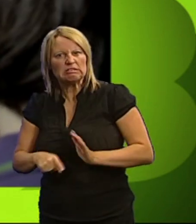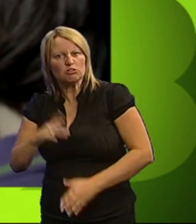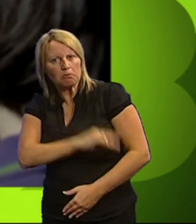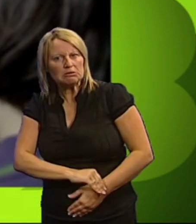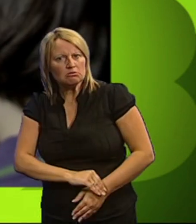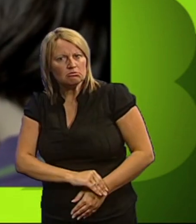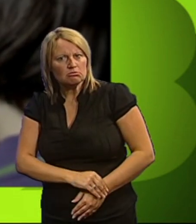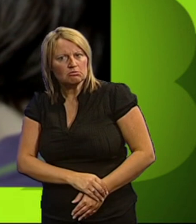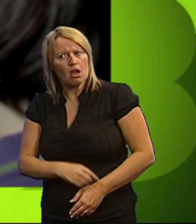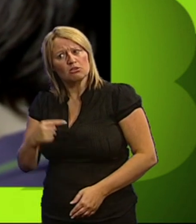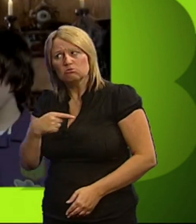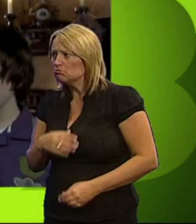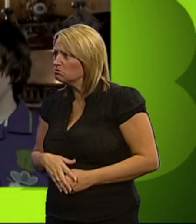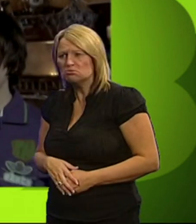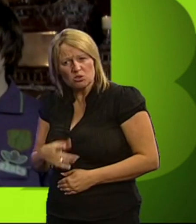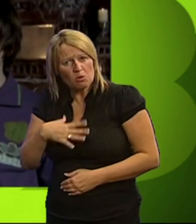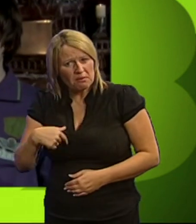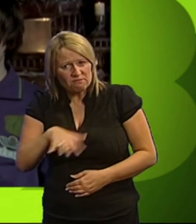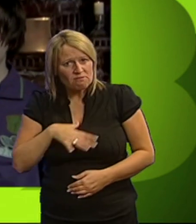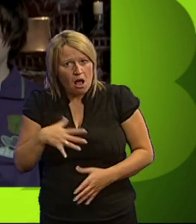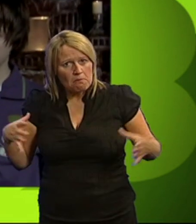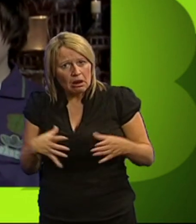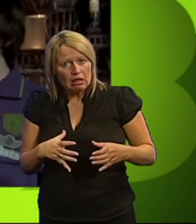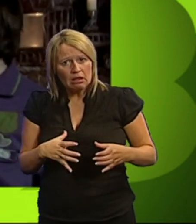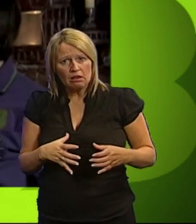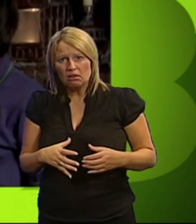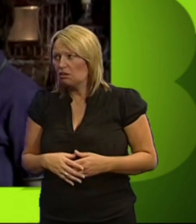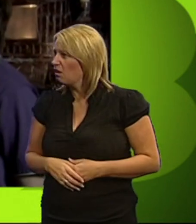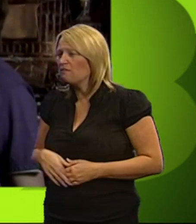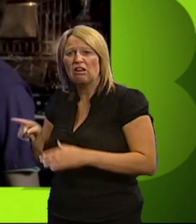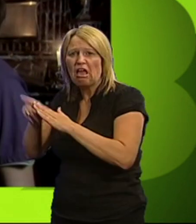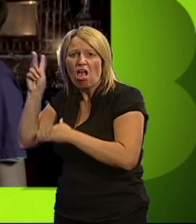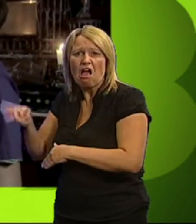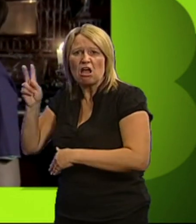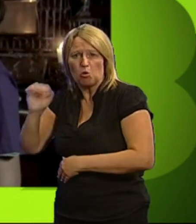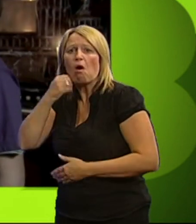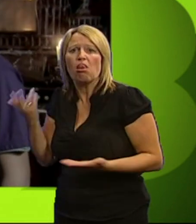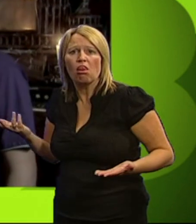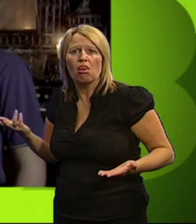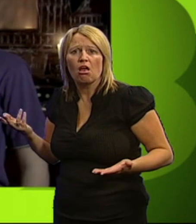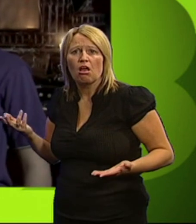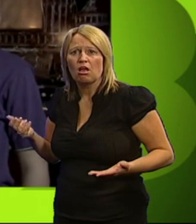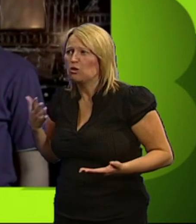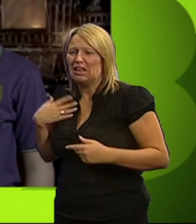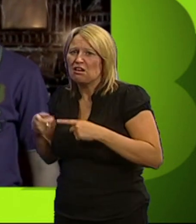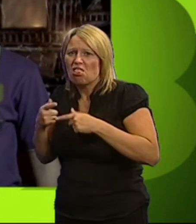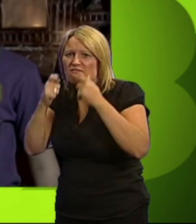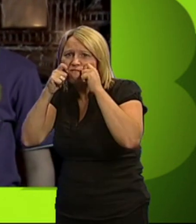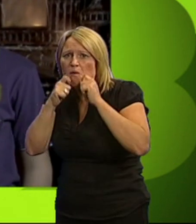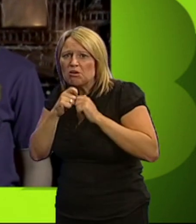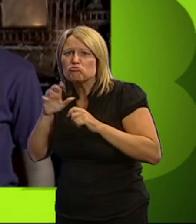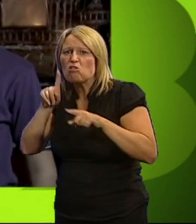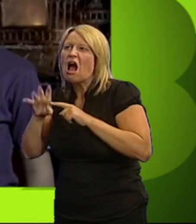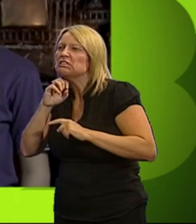being so negative. Don't you want us to be a family? Not if she's gonna leave us again, and she will. The last thing we need is